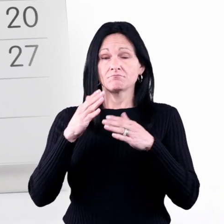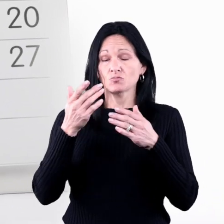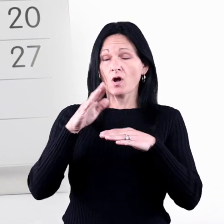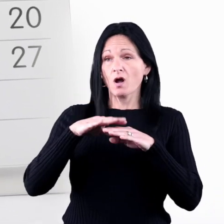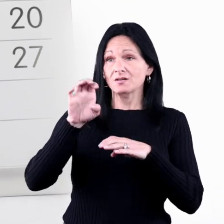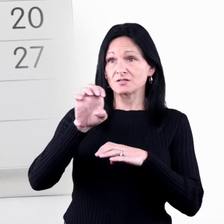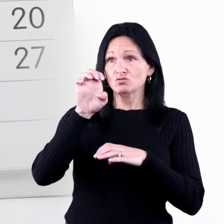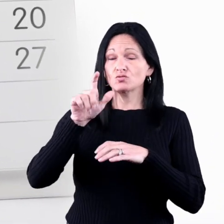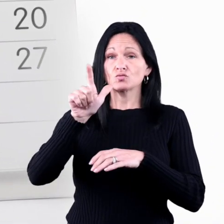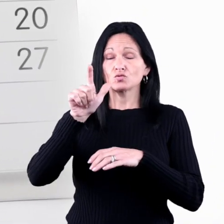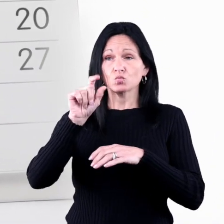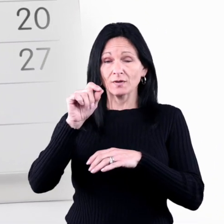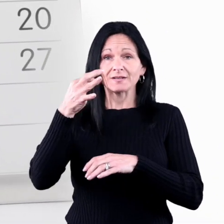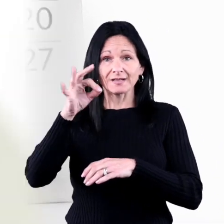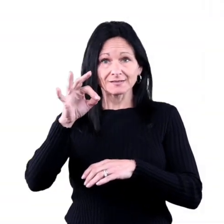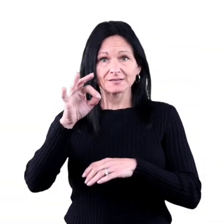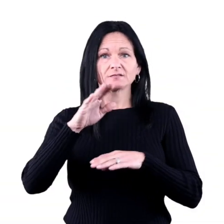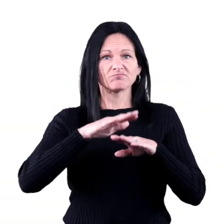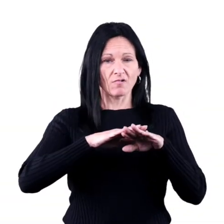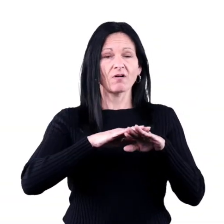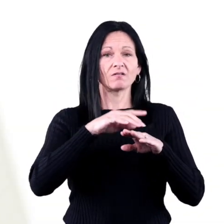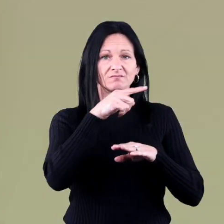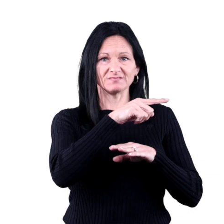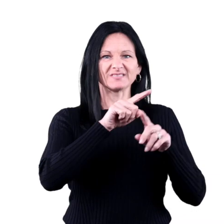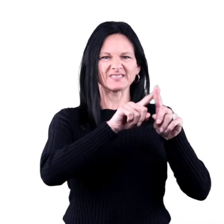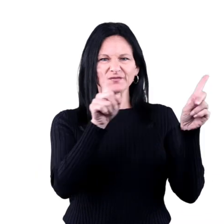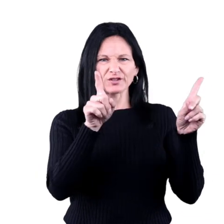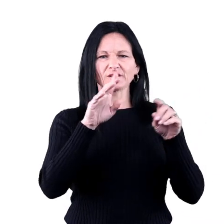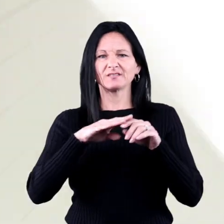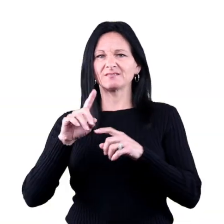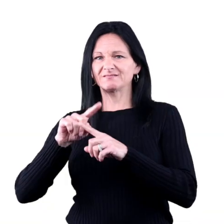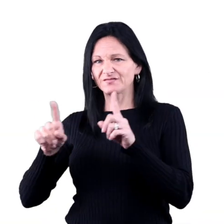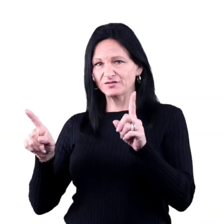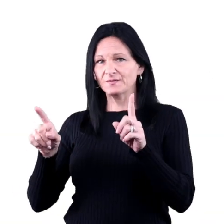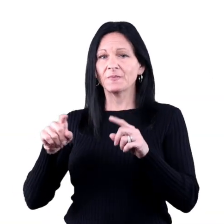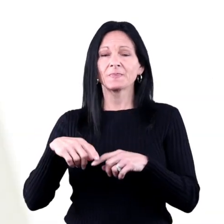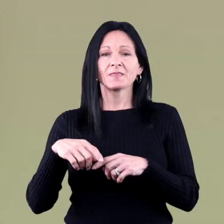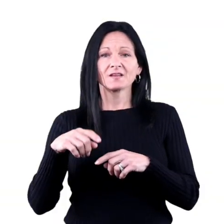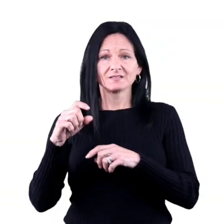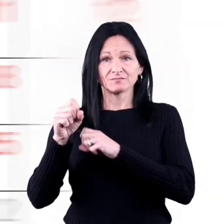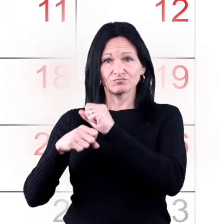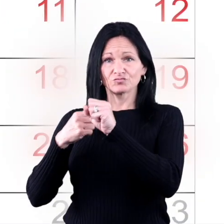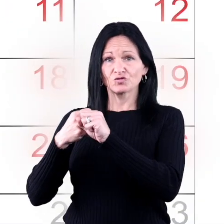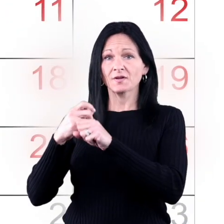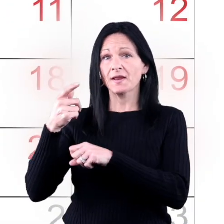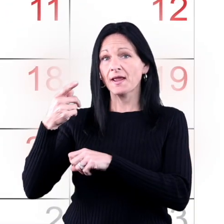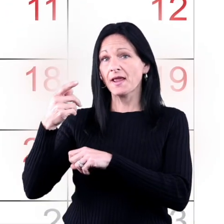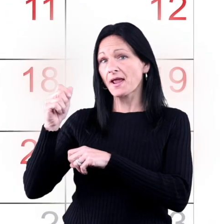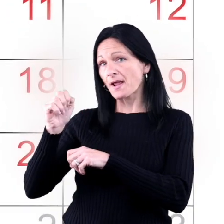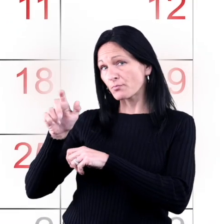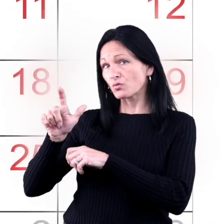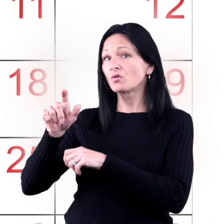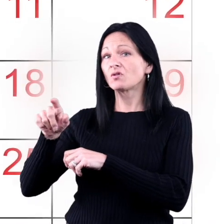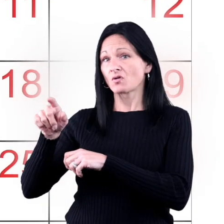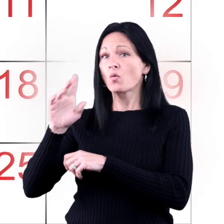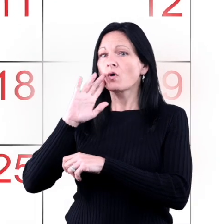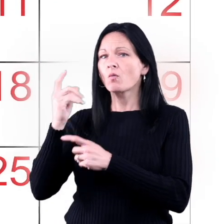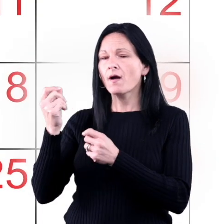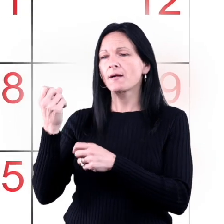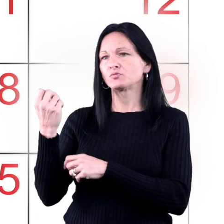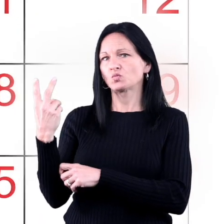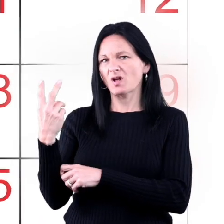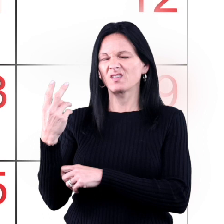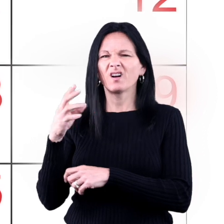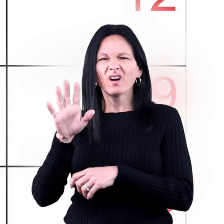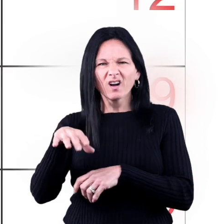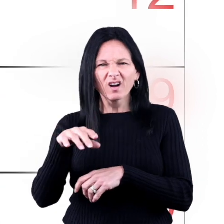on Sunday, April 21st. And next year, in the year 2020, Easter will be on Sunday, April